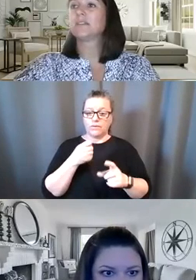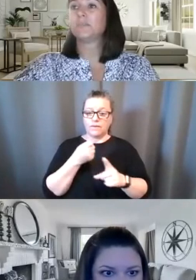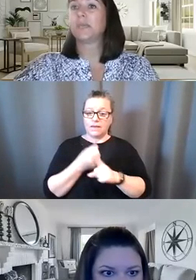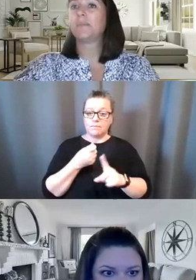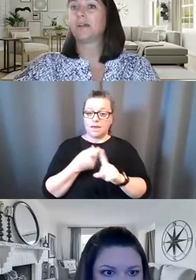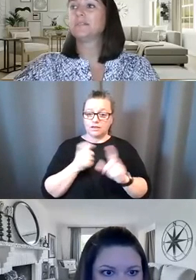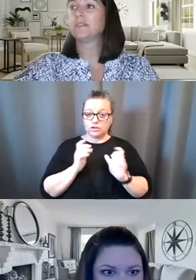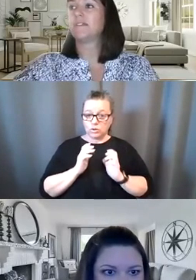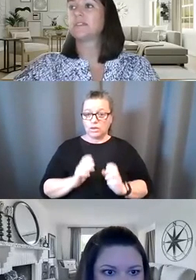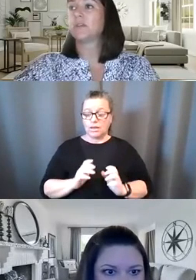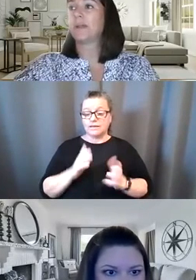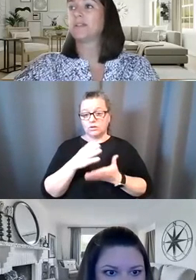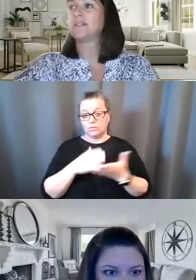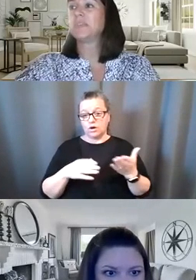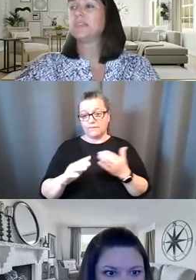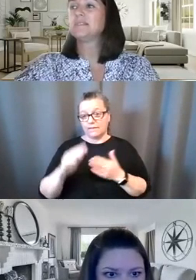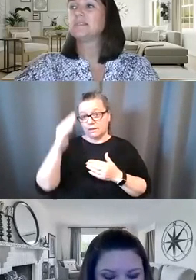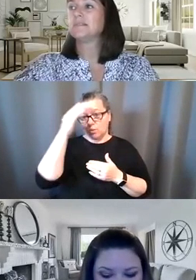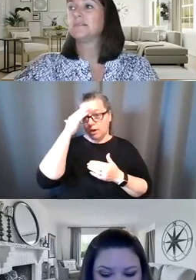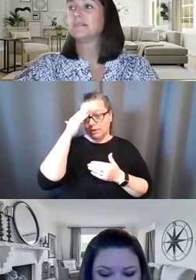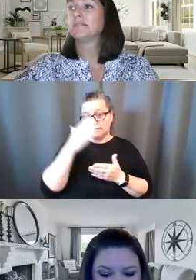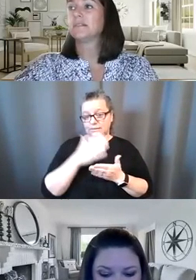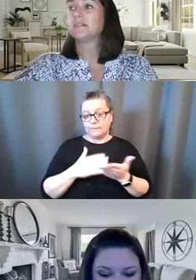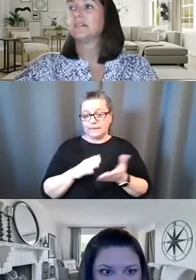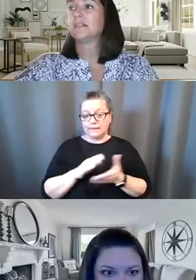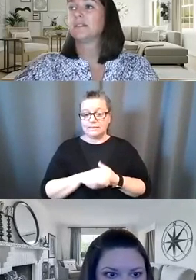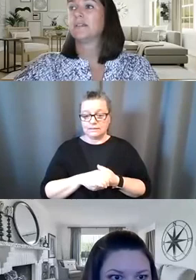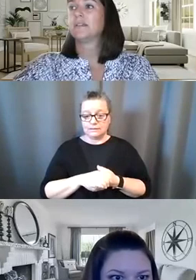clients could be a part of this awareness piece.